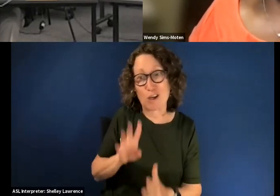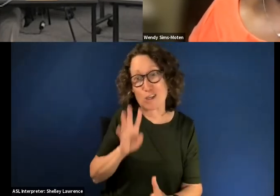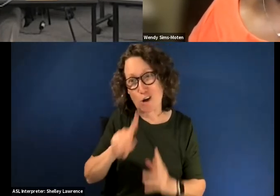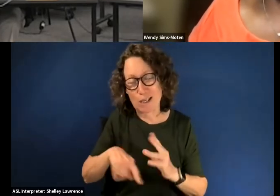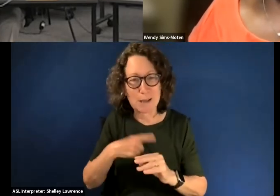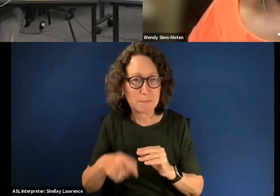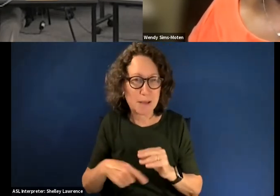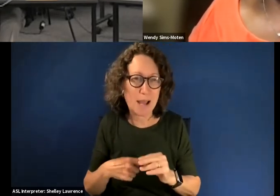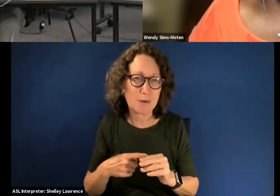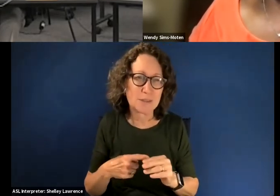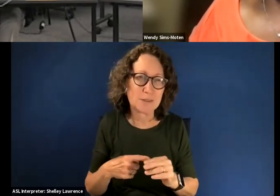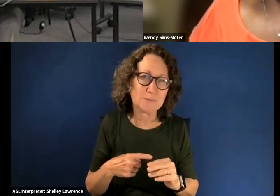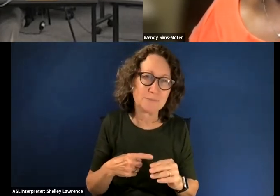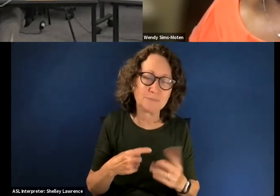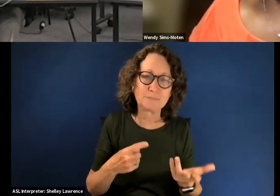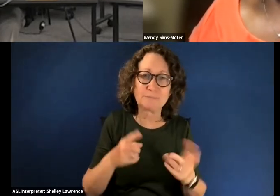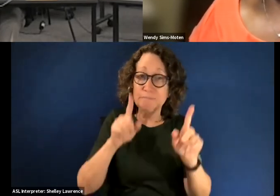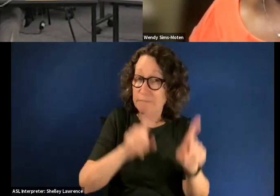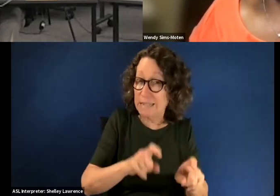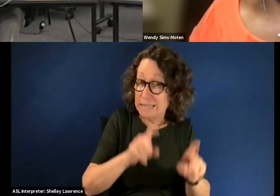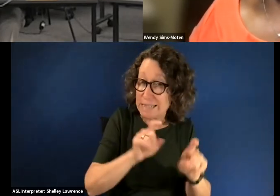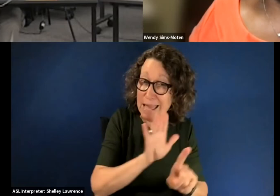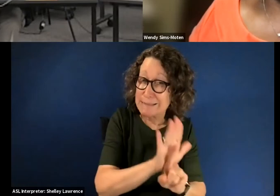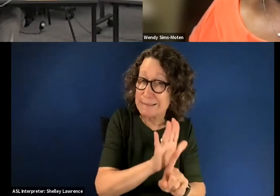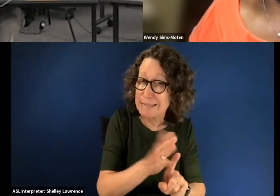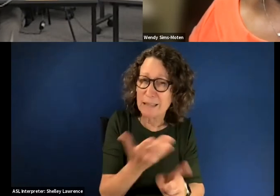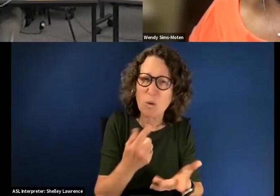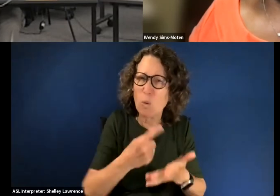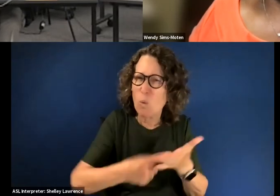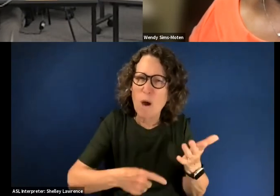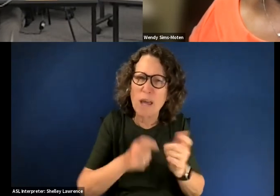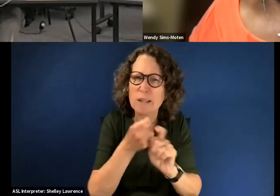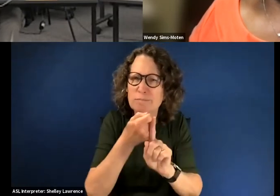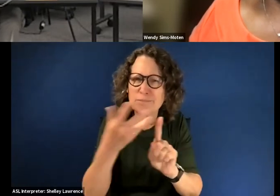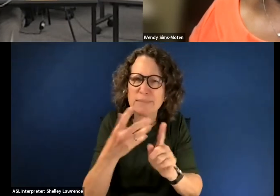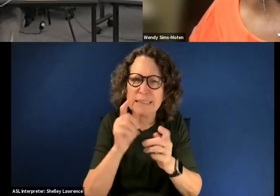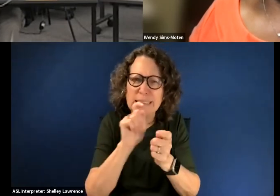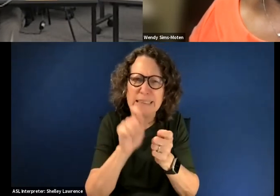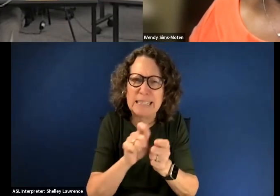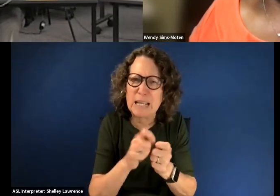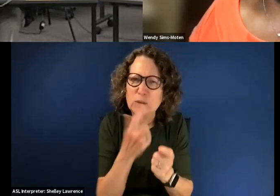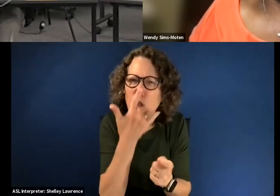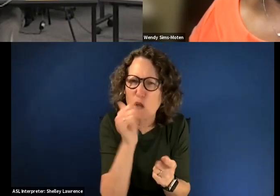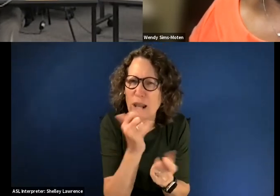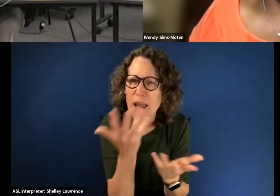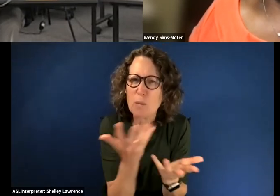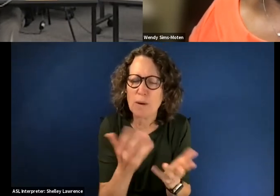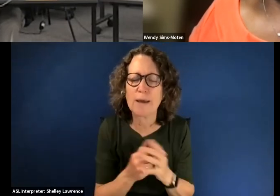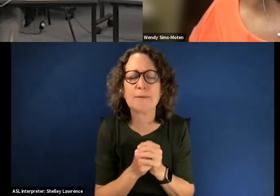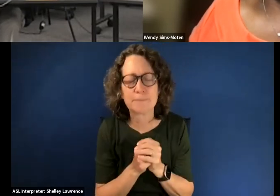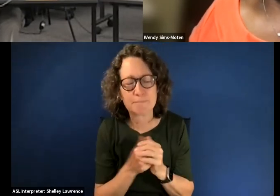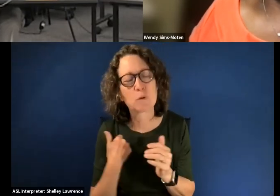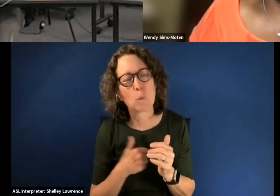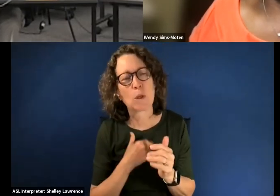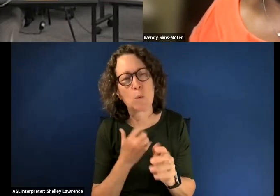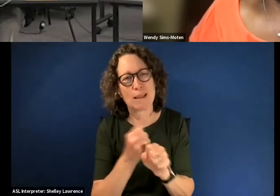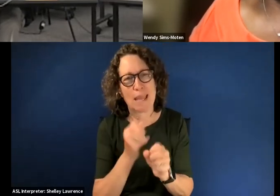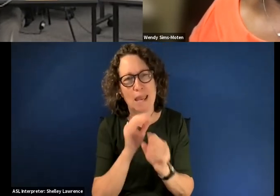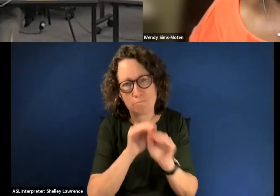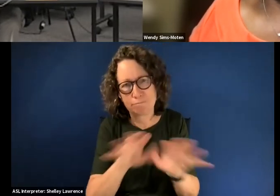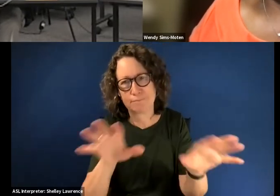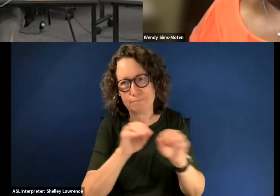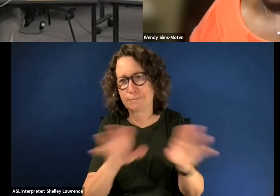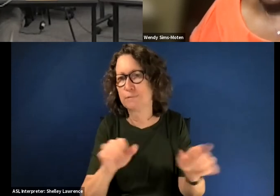about the testing. You know, what are the details? What are the details? And so we are going to get those out to